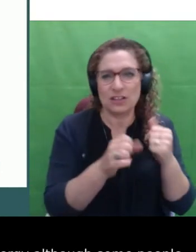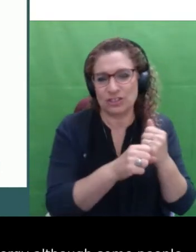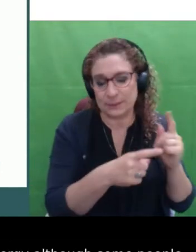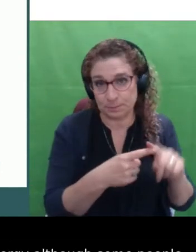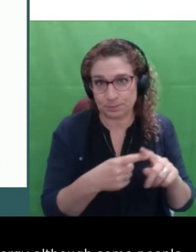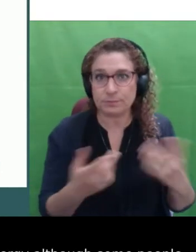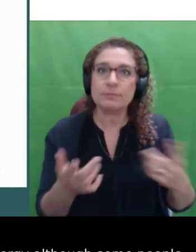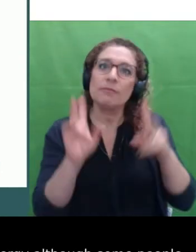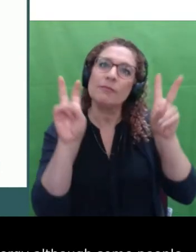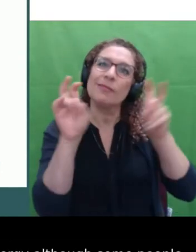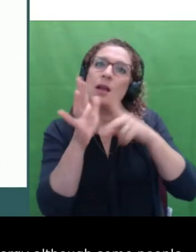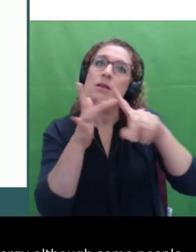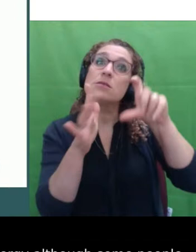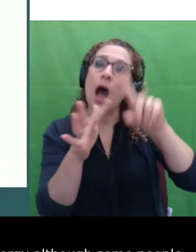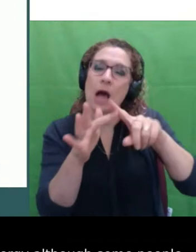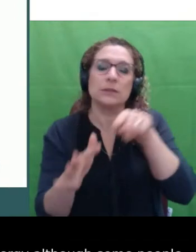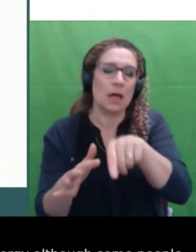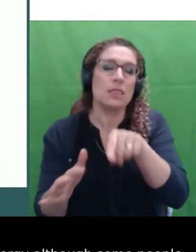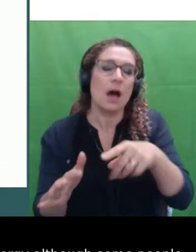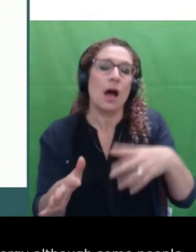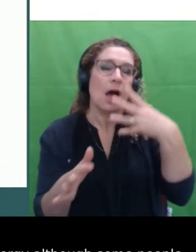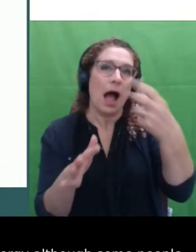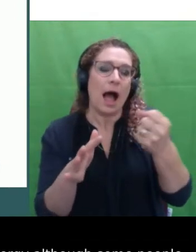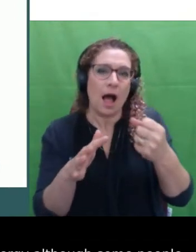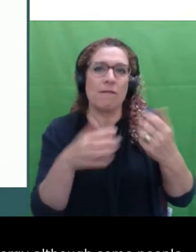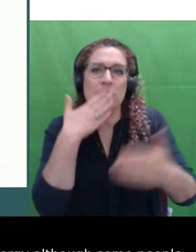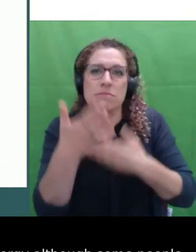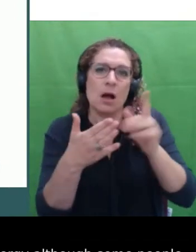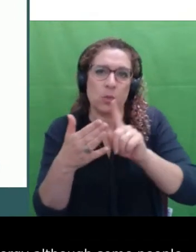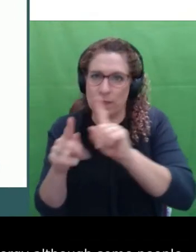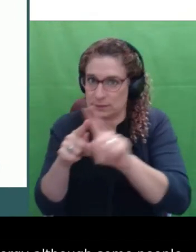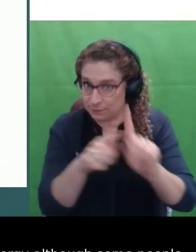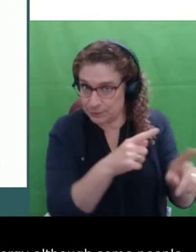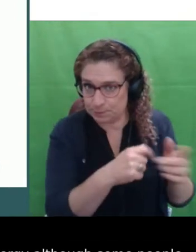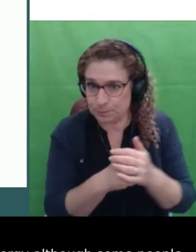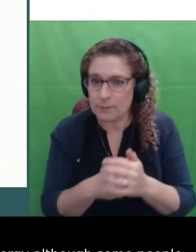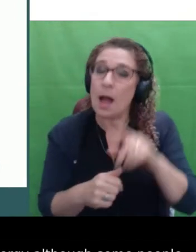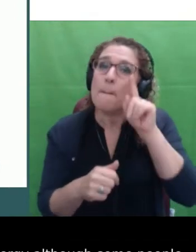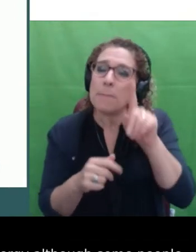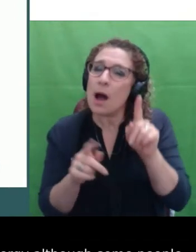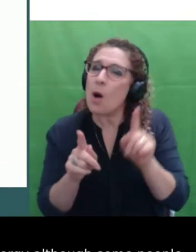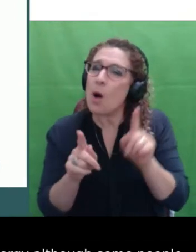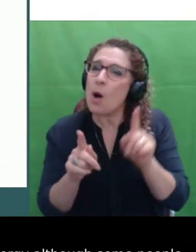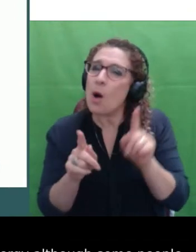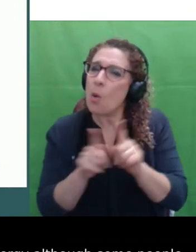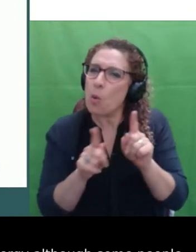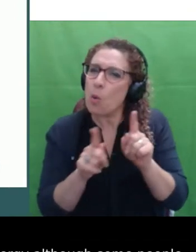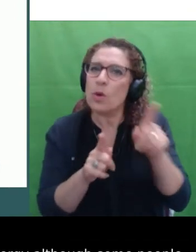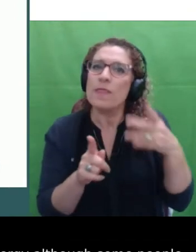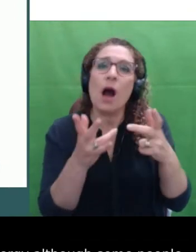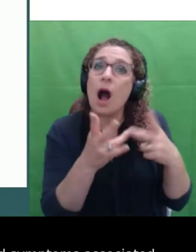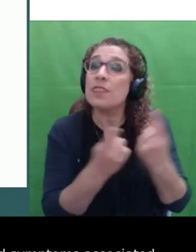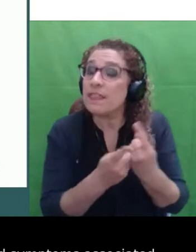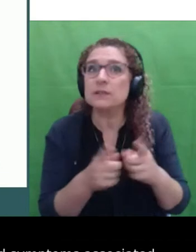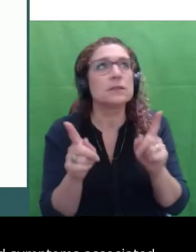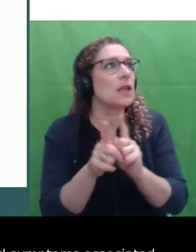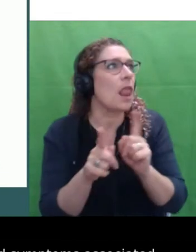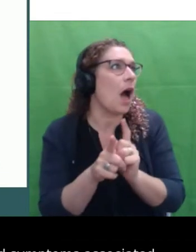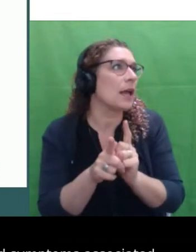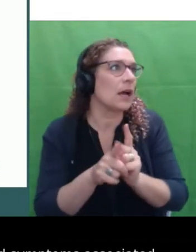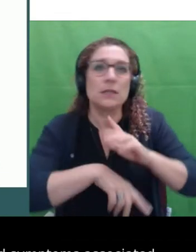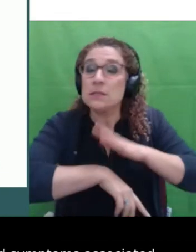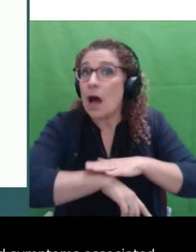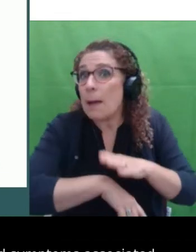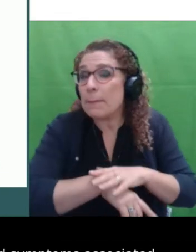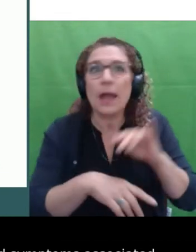associated with allergy which we'll look at in a minute and then there are often other key bits in the history such as the timing involved so how quickly